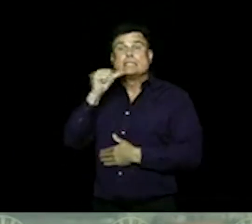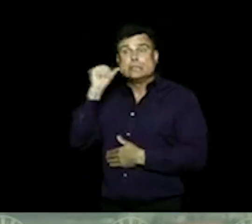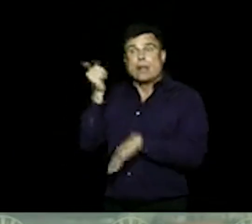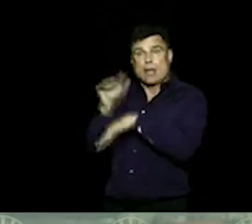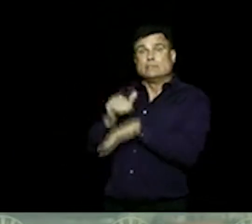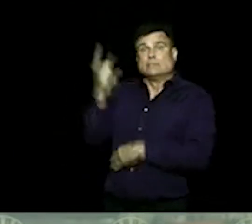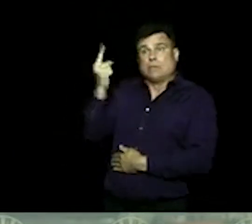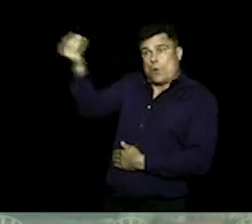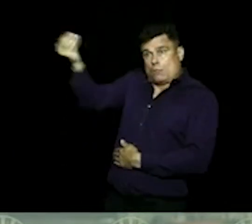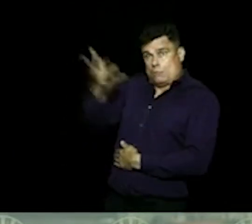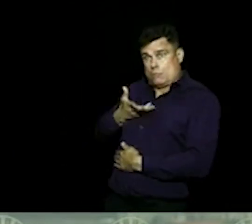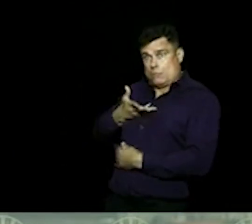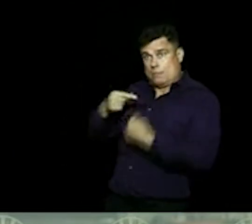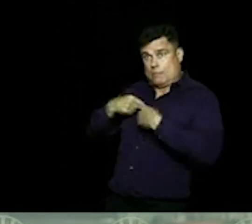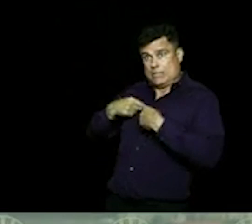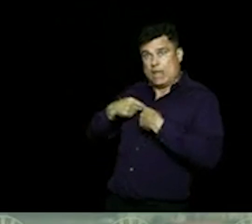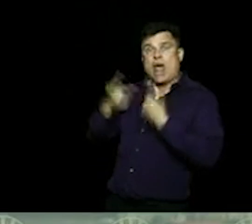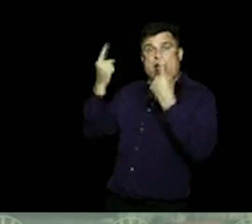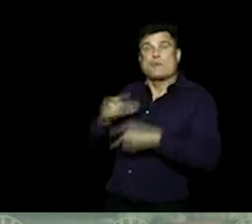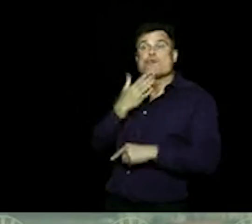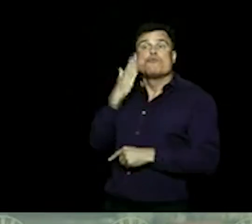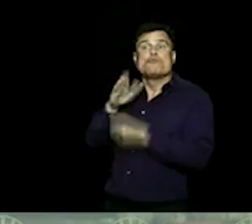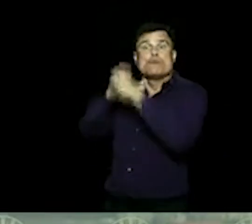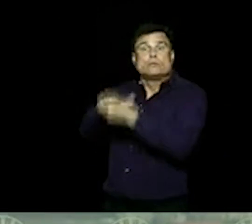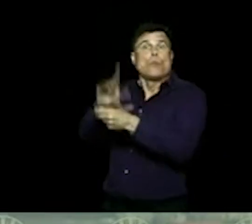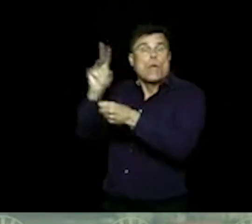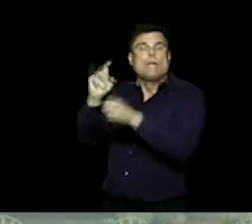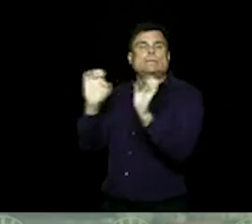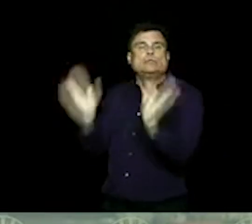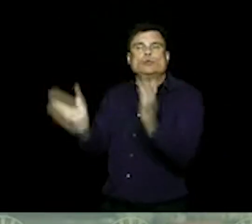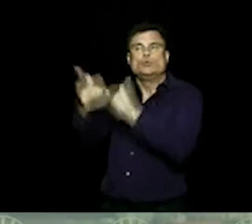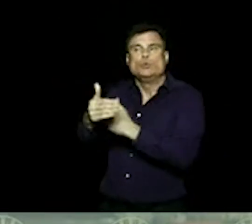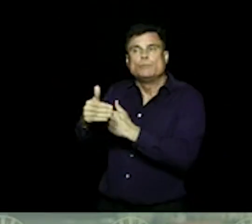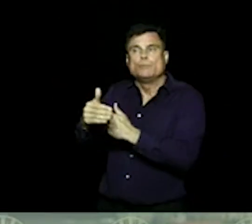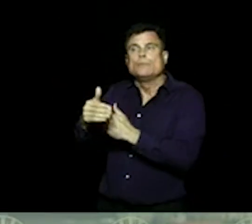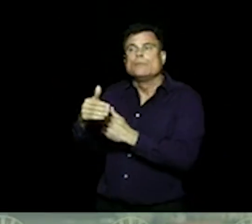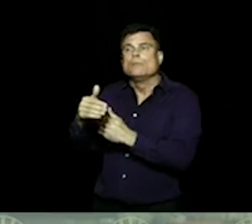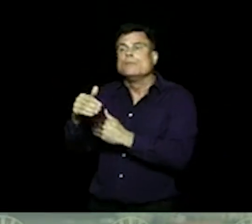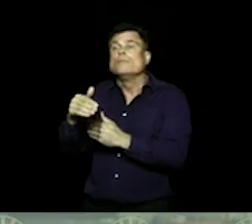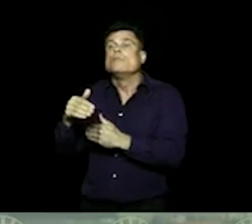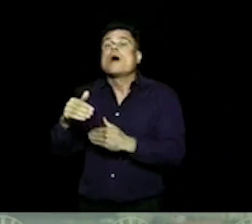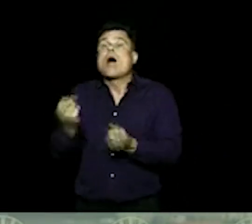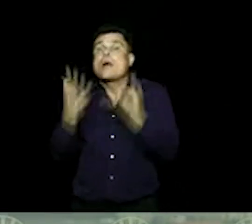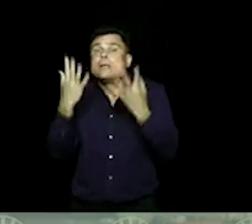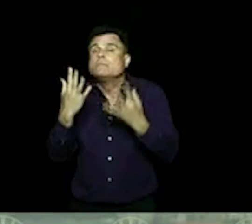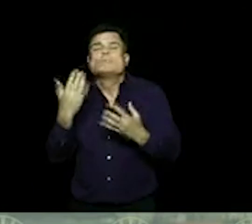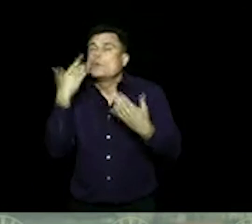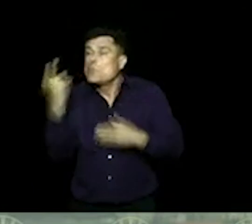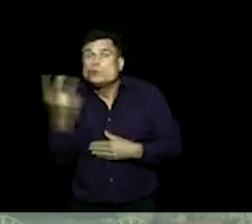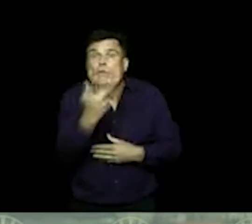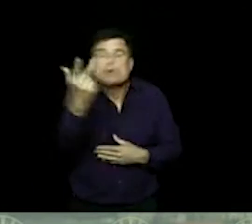practices in an emergency room or emergency rooms in BC. If confirmed, the conduct is beyond